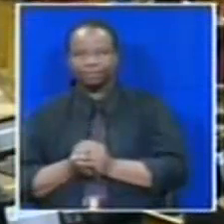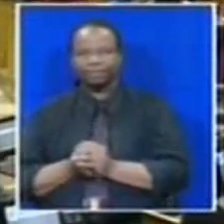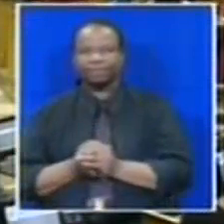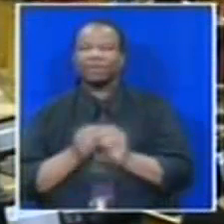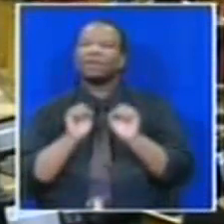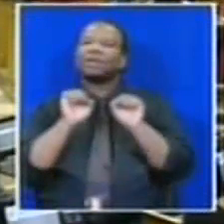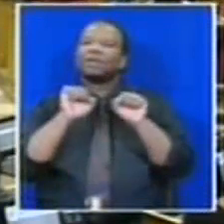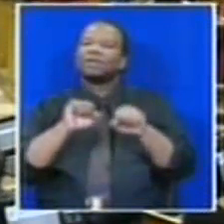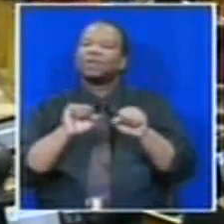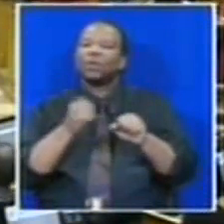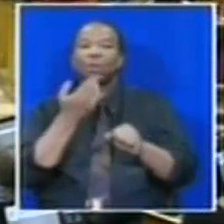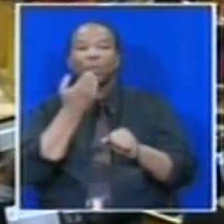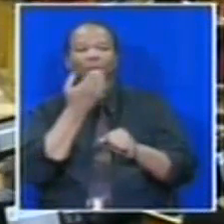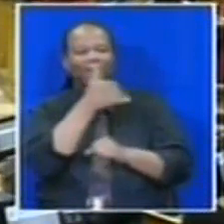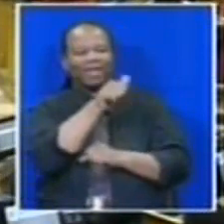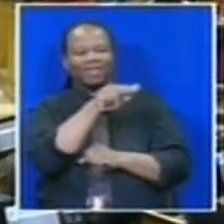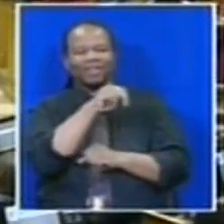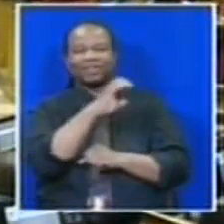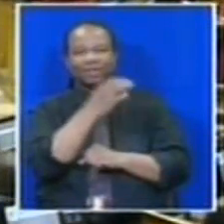Yes, by an ANC government.